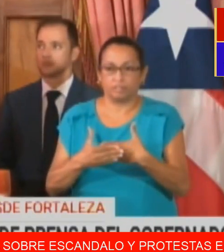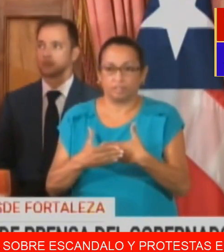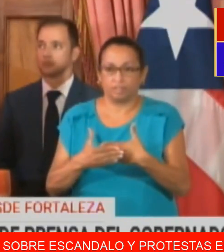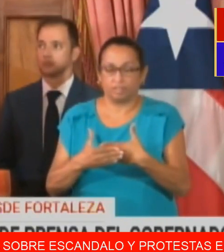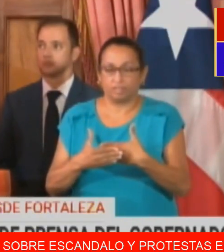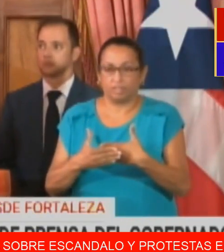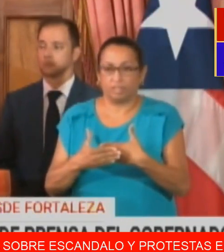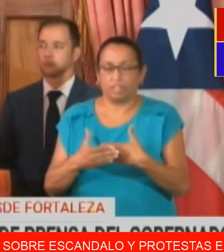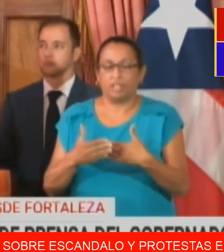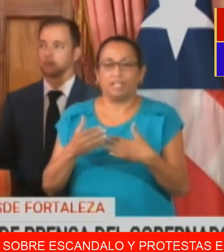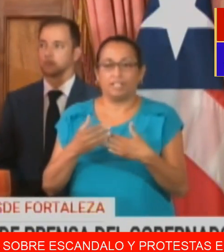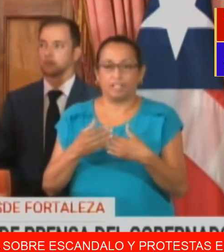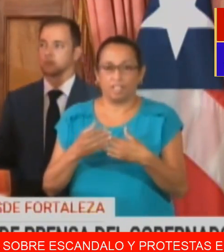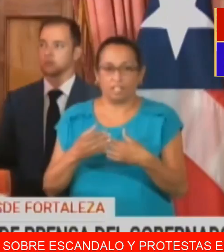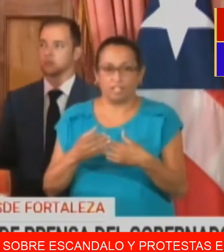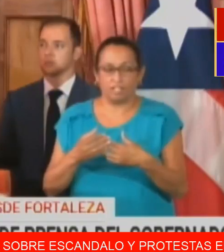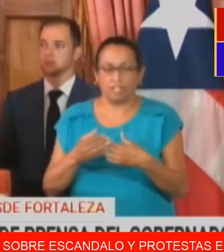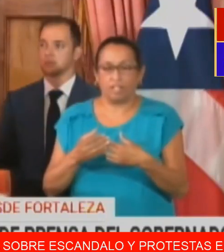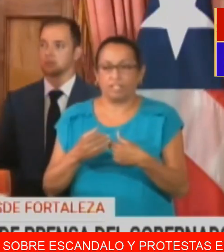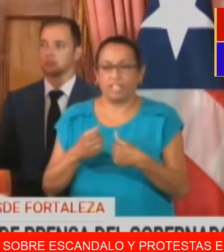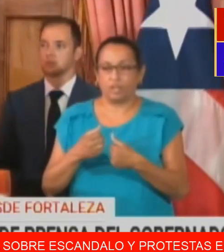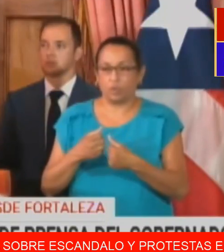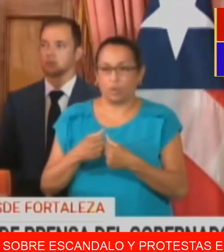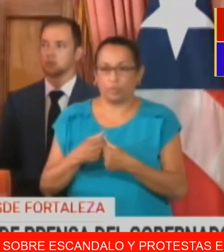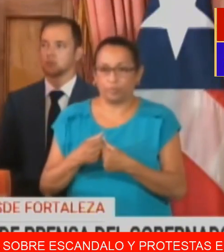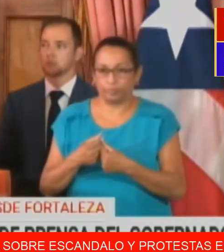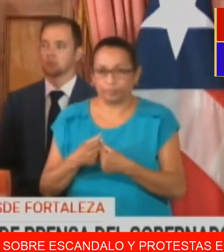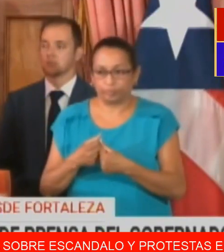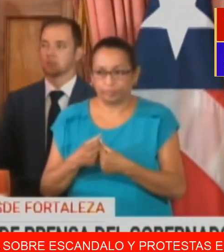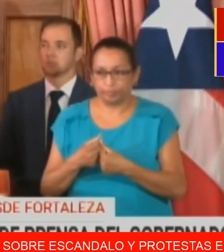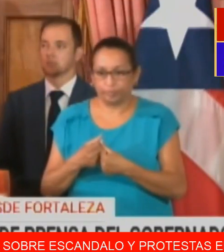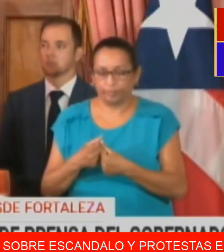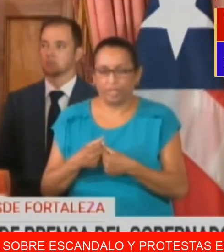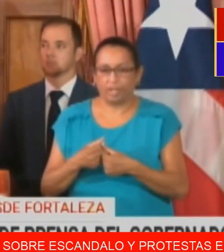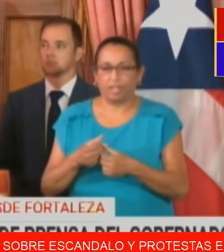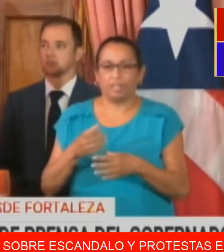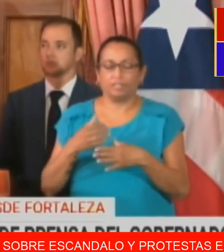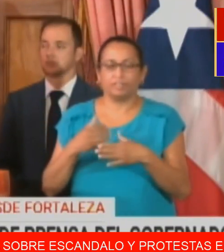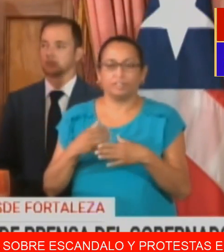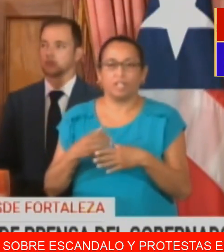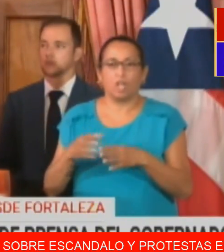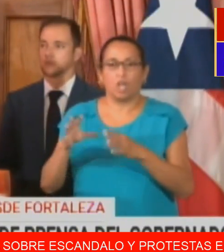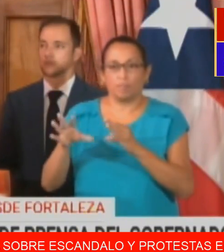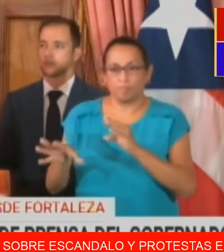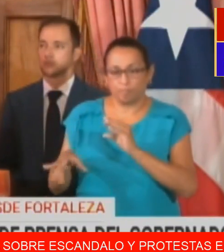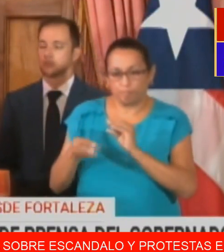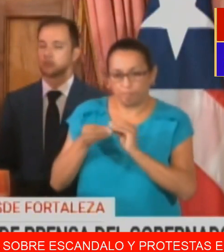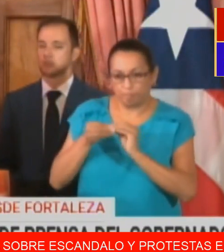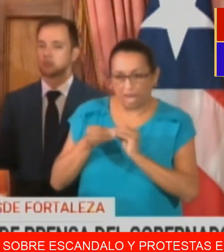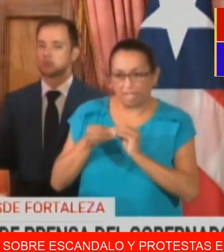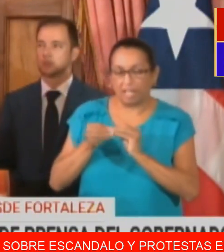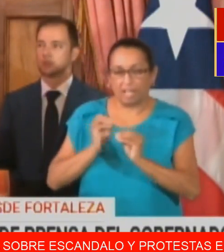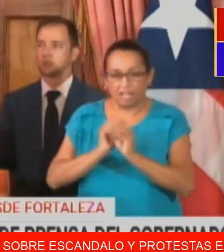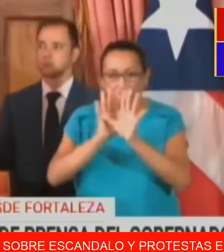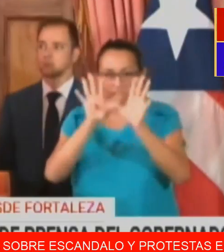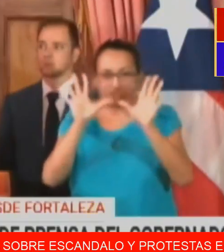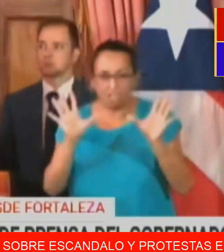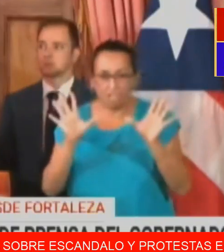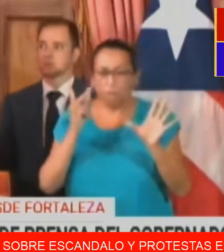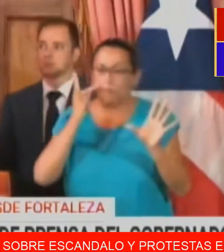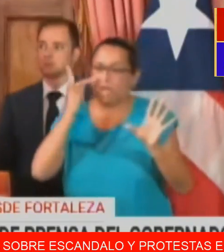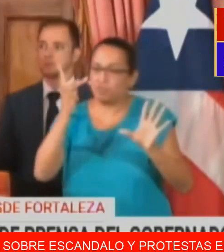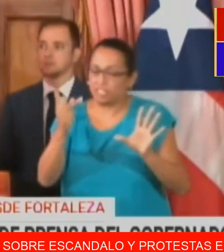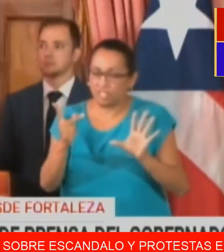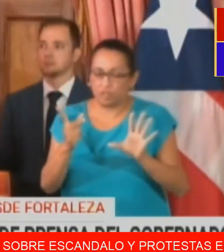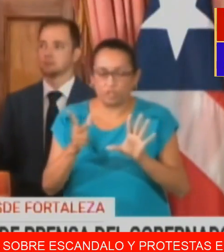no afecte la recuperación de Puerto Rico. That will give more oversight, more clarity, more